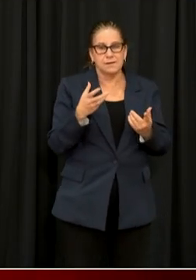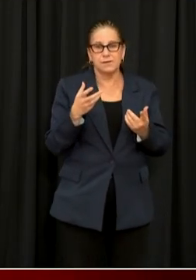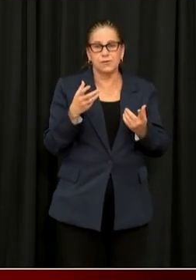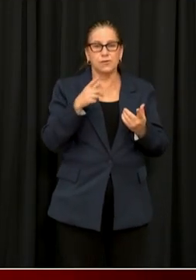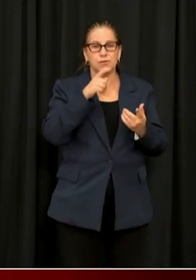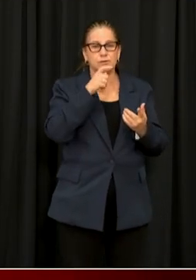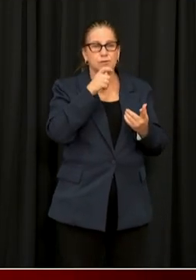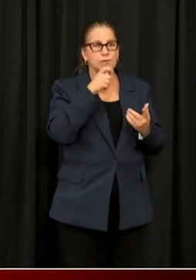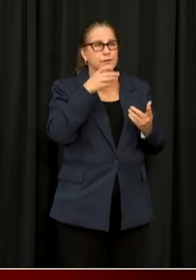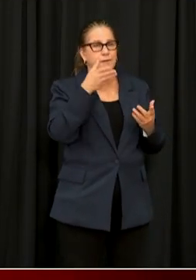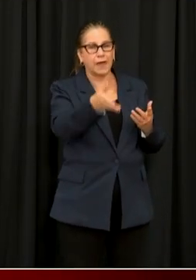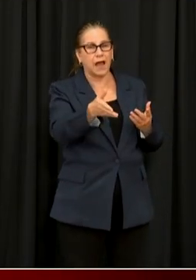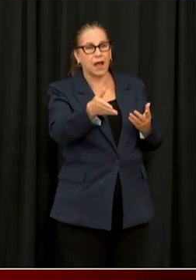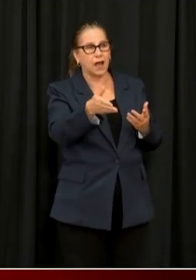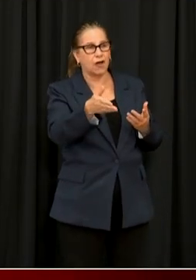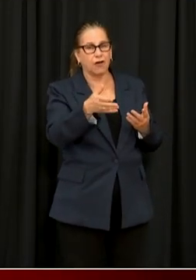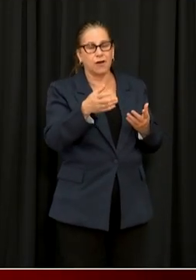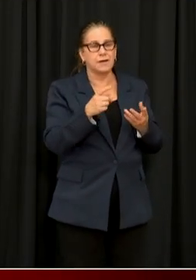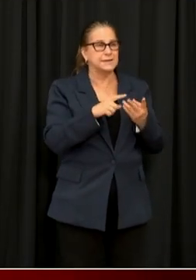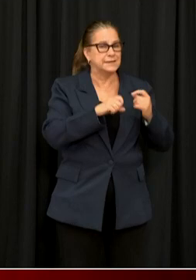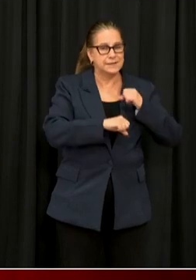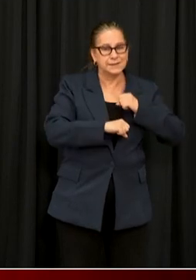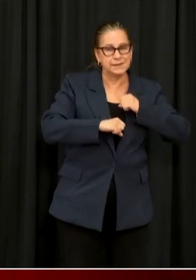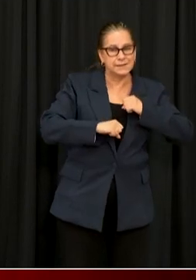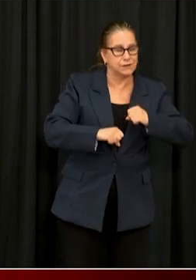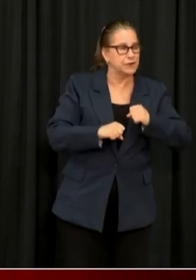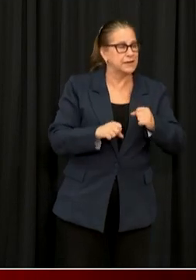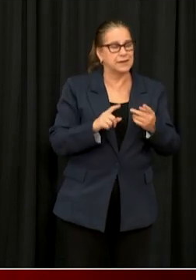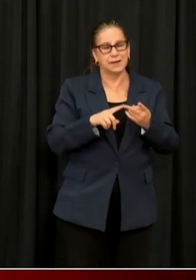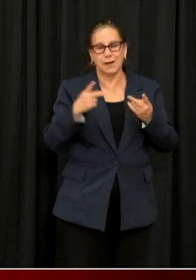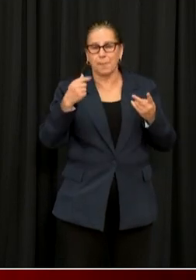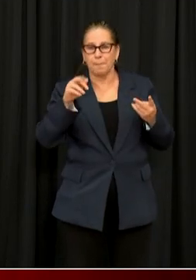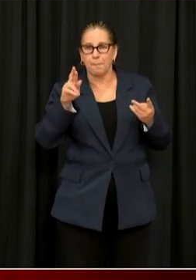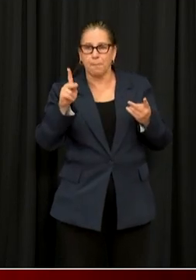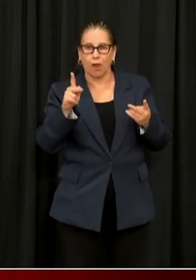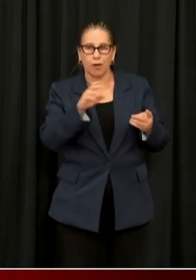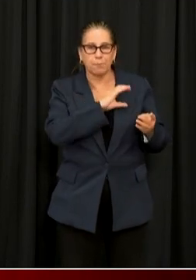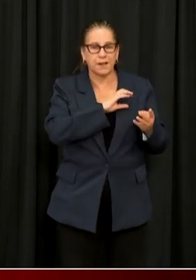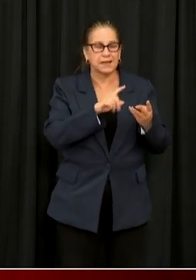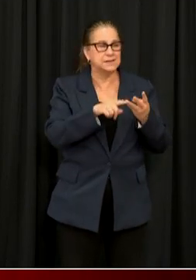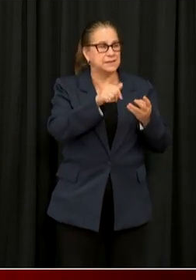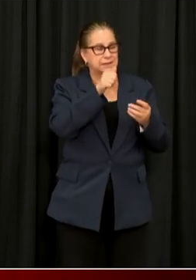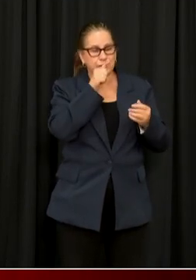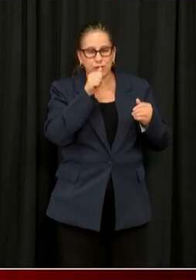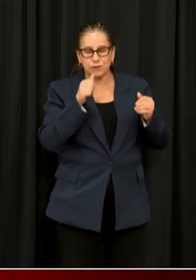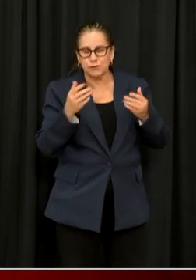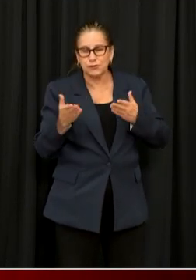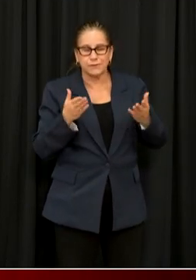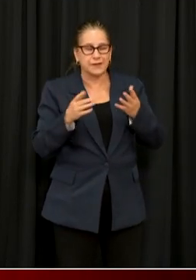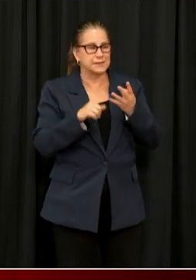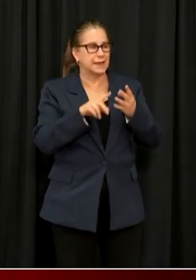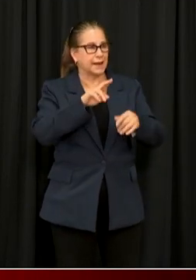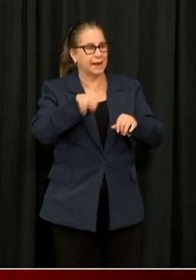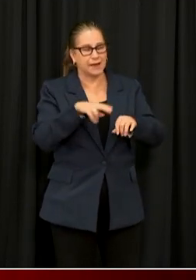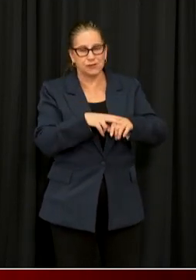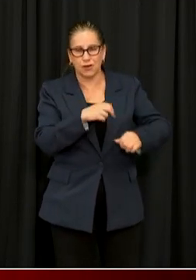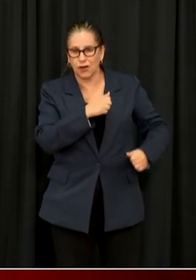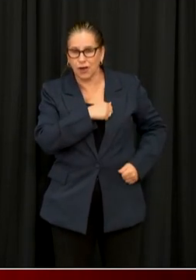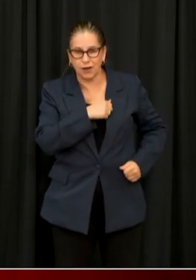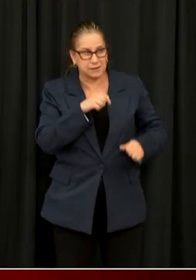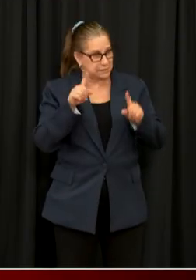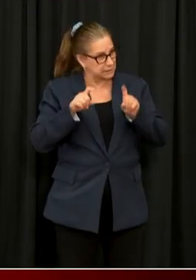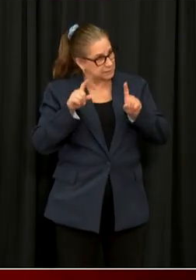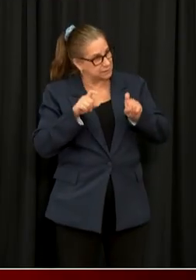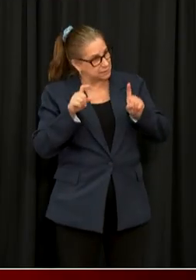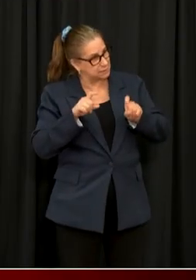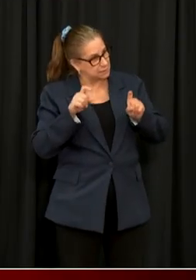National Guard, Park Police, Secret Service, get tested? Anyone who was in Lafayette Park or out on the streets during that period, would